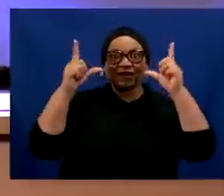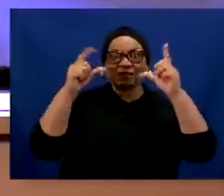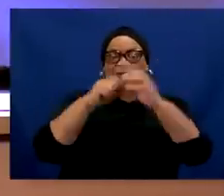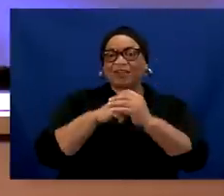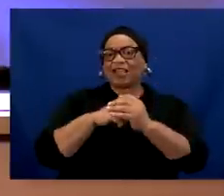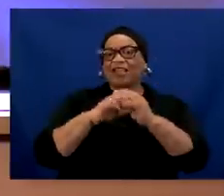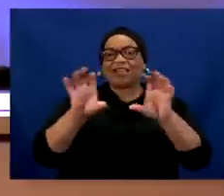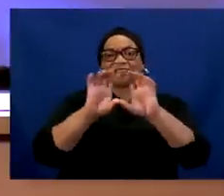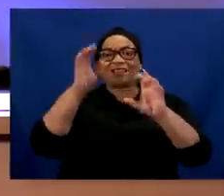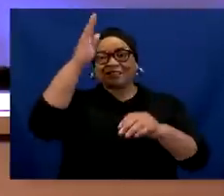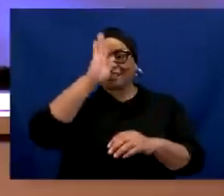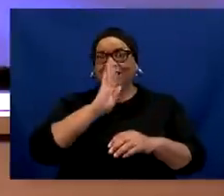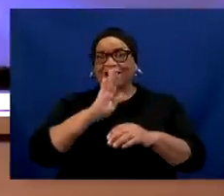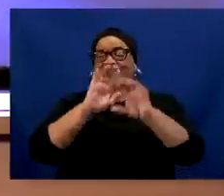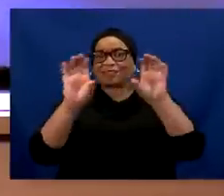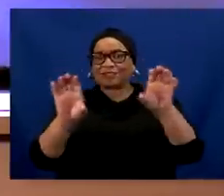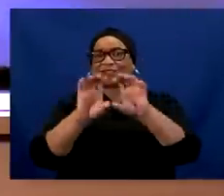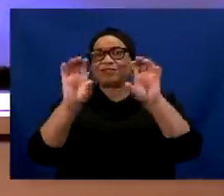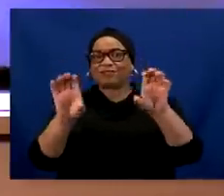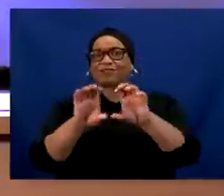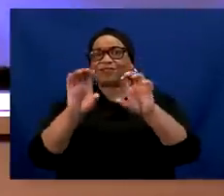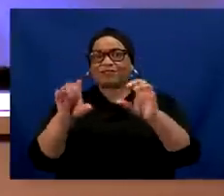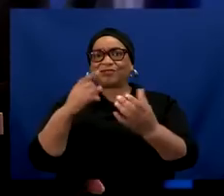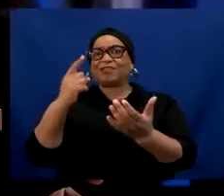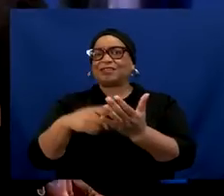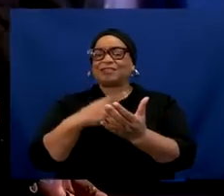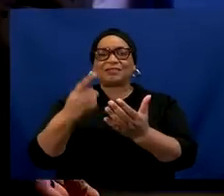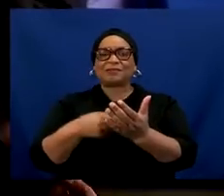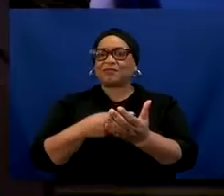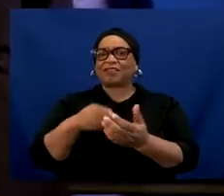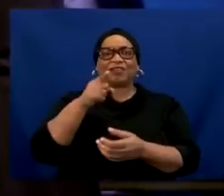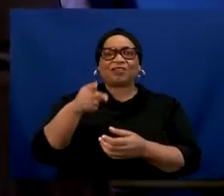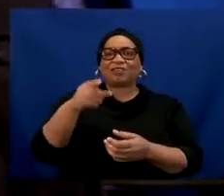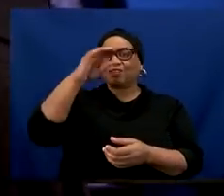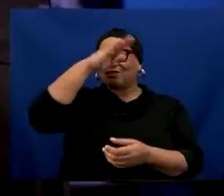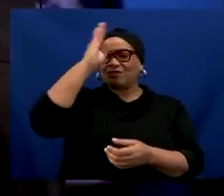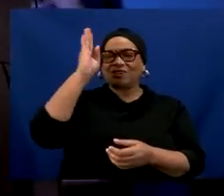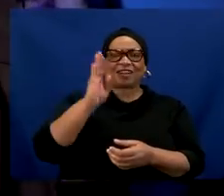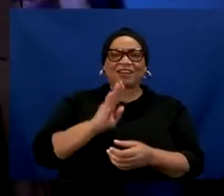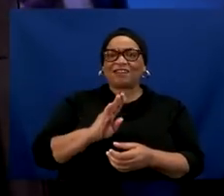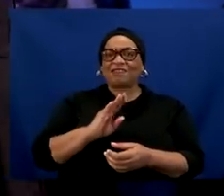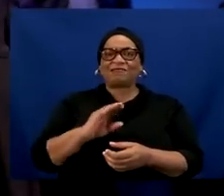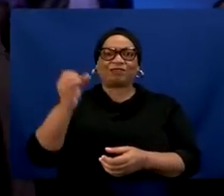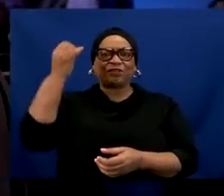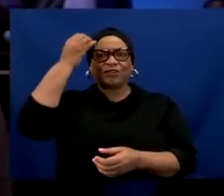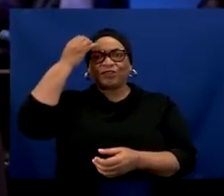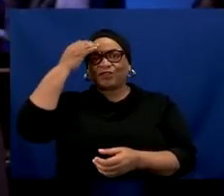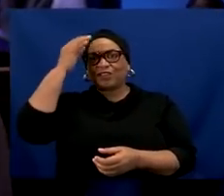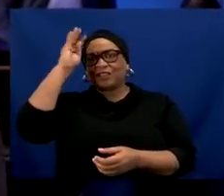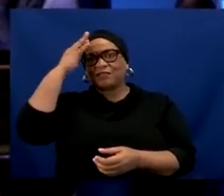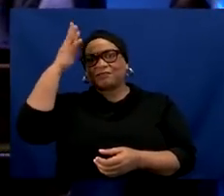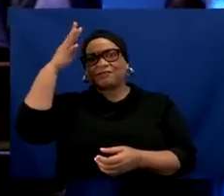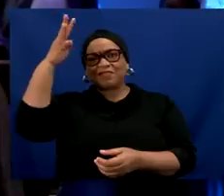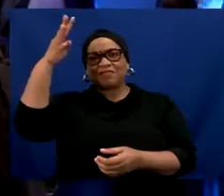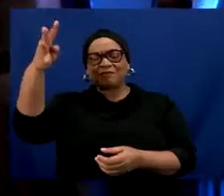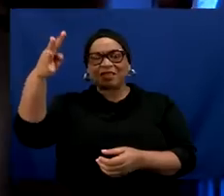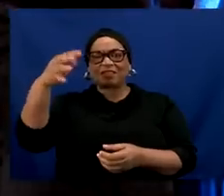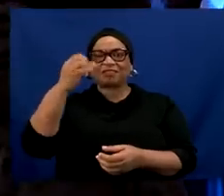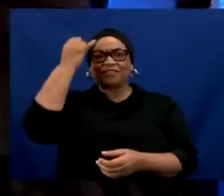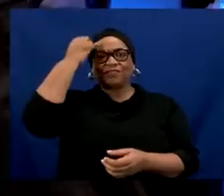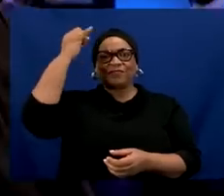do something that you never dreamed of. Is there anybody in